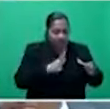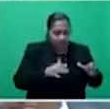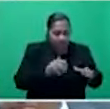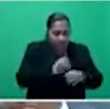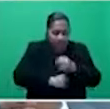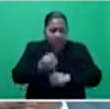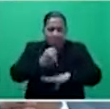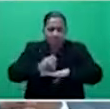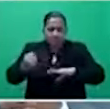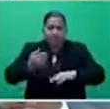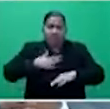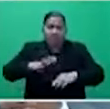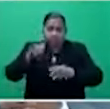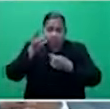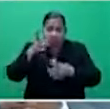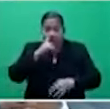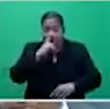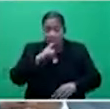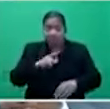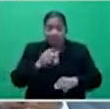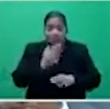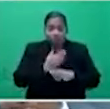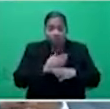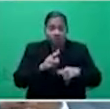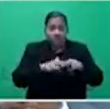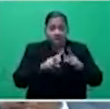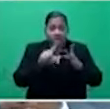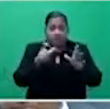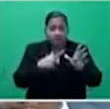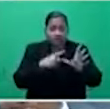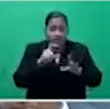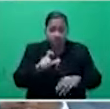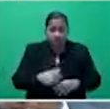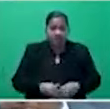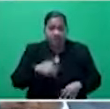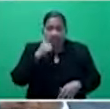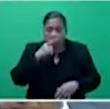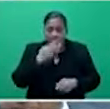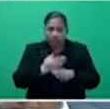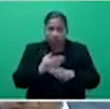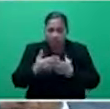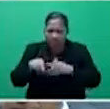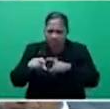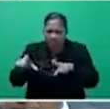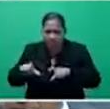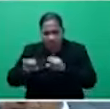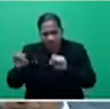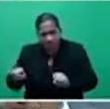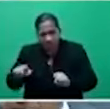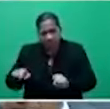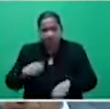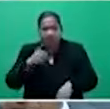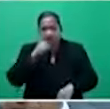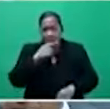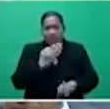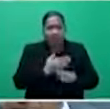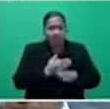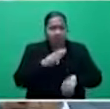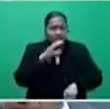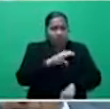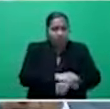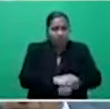at FijiFirst, people who work in the judicial system, people who work in the DPP's office, people who work in the Fiji Police Force,